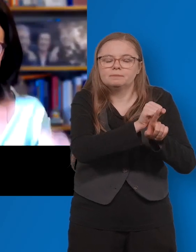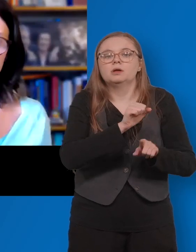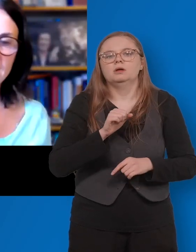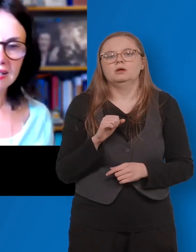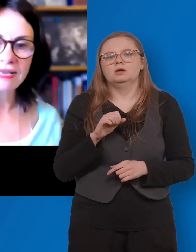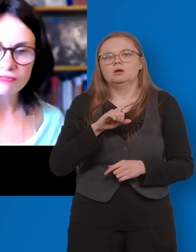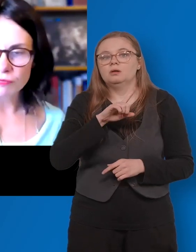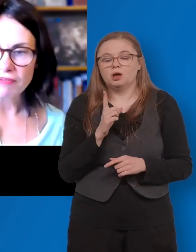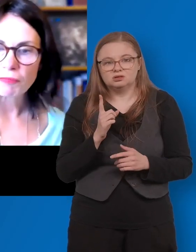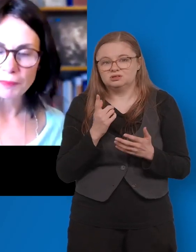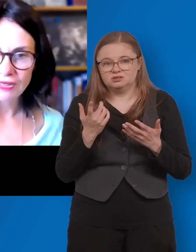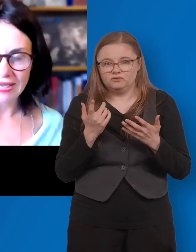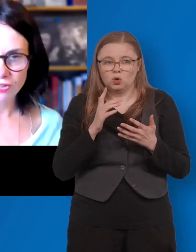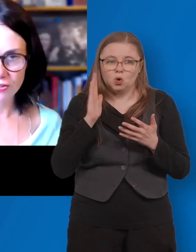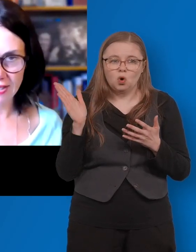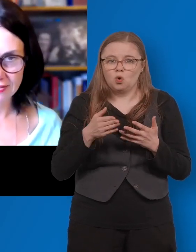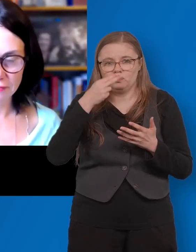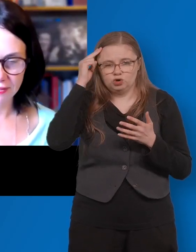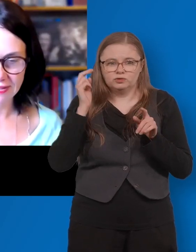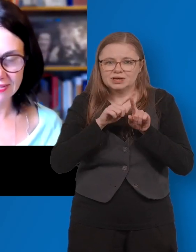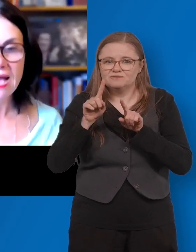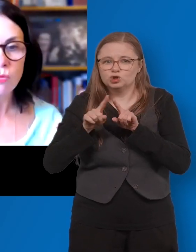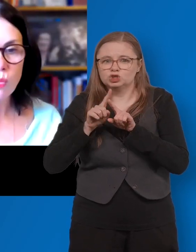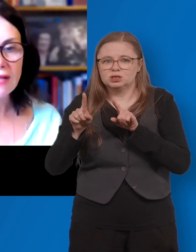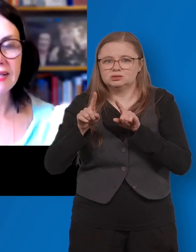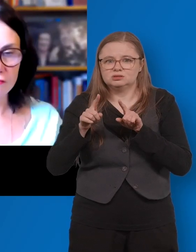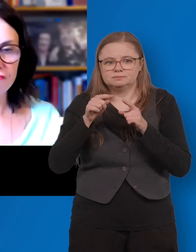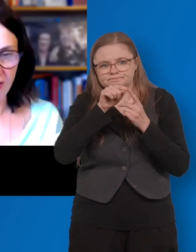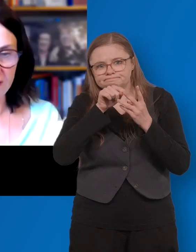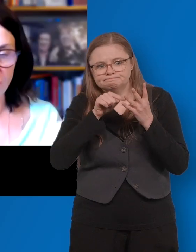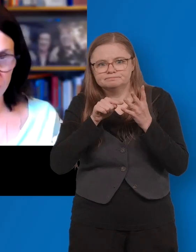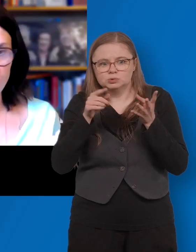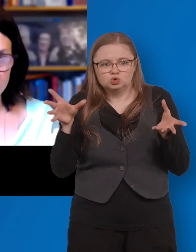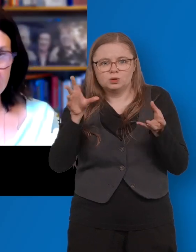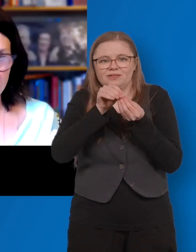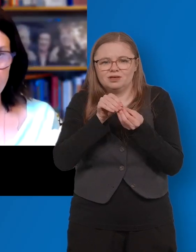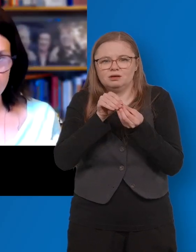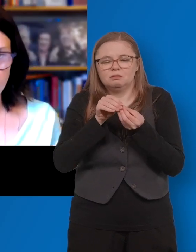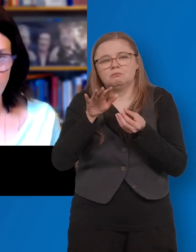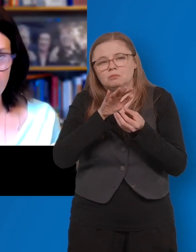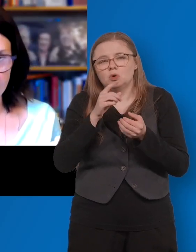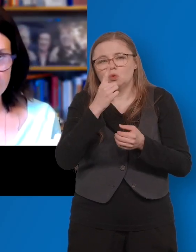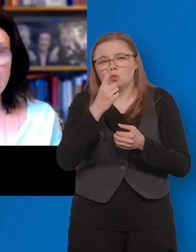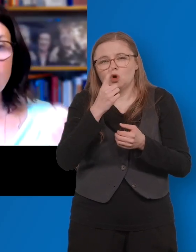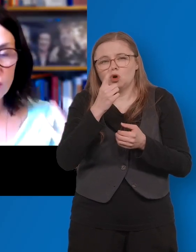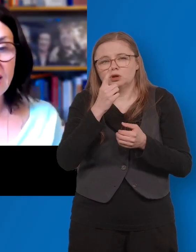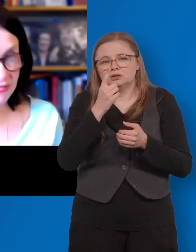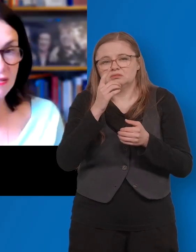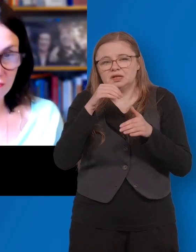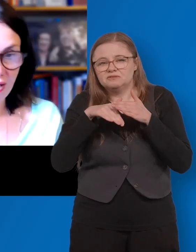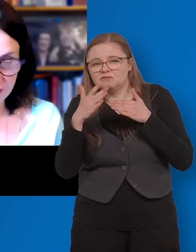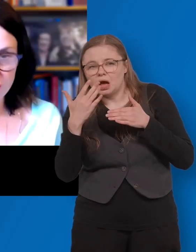conditions together, kind of the rough population estimate is 1 in 5 of your neurodivergent workers